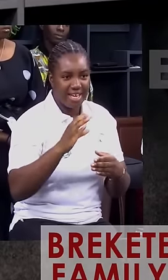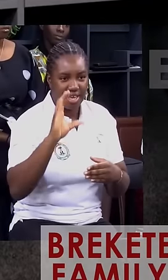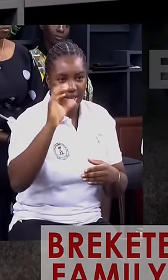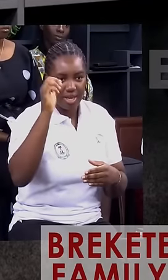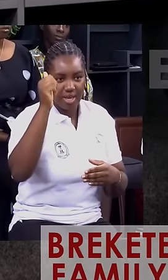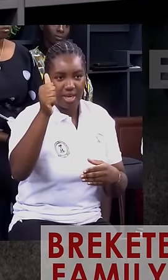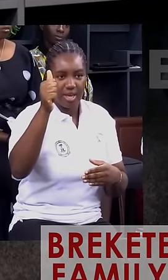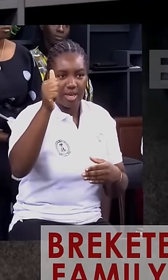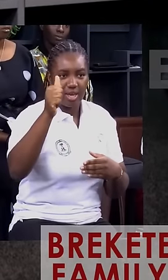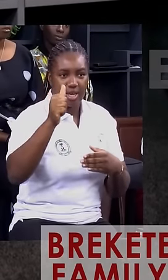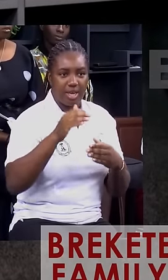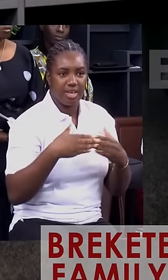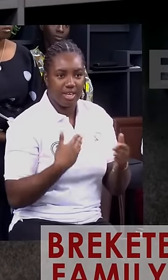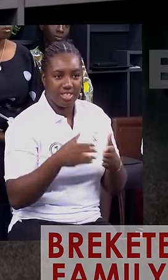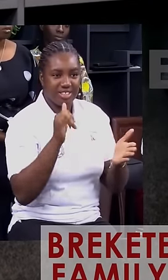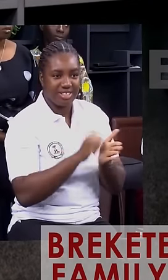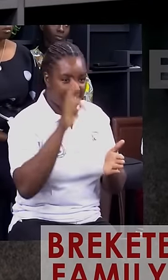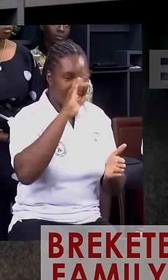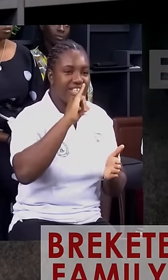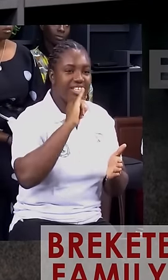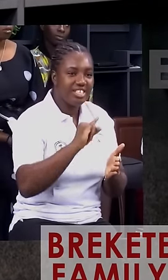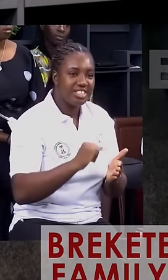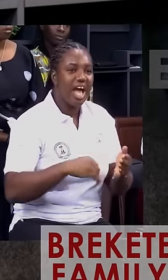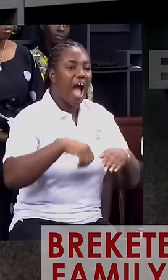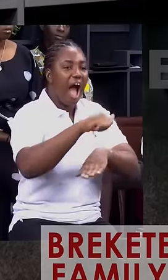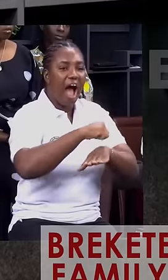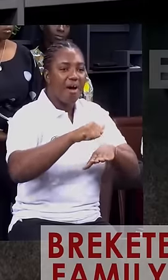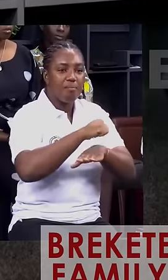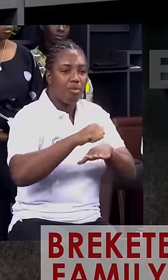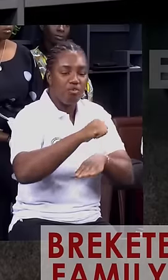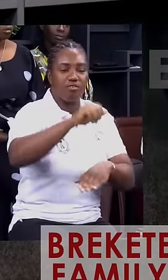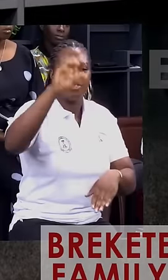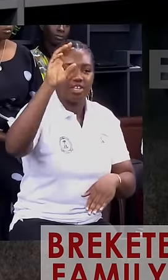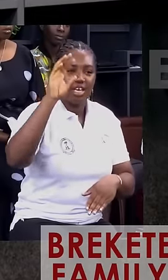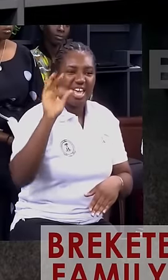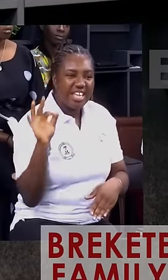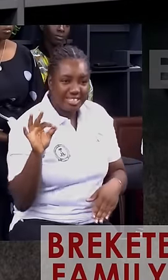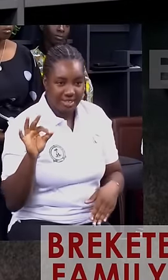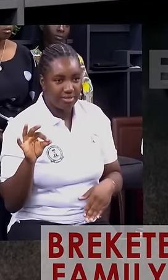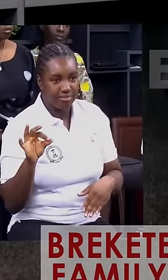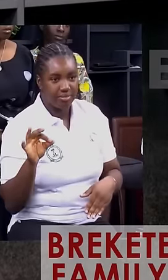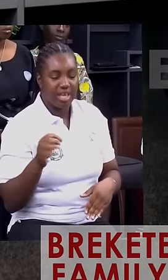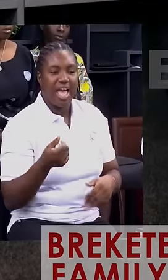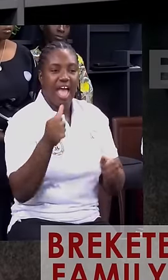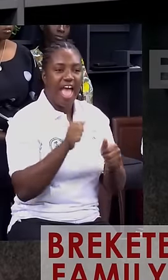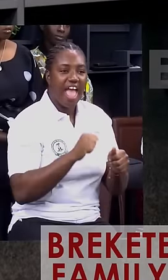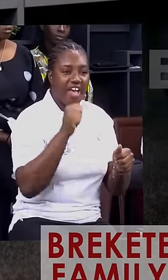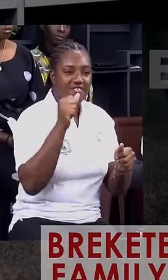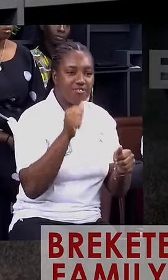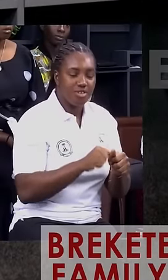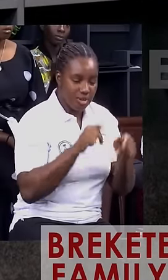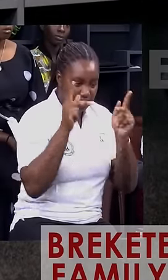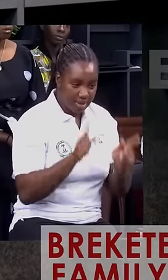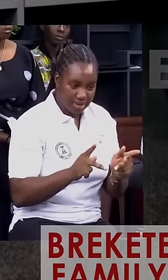to, that he was above 18 at the time of the surgery. Every patient that is operated in Alliance Hospital must go to court and swear this